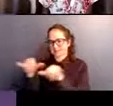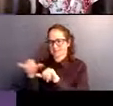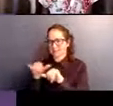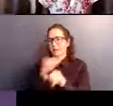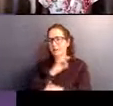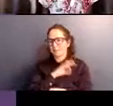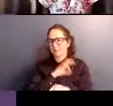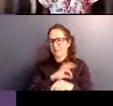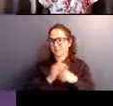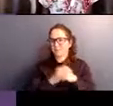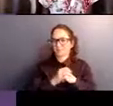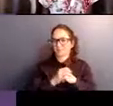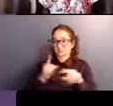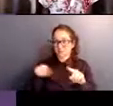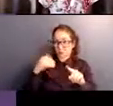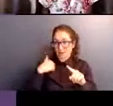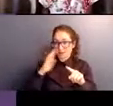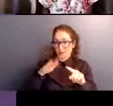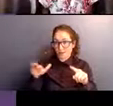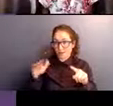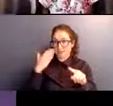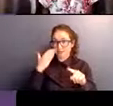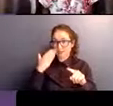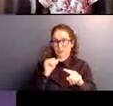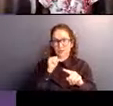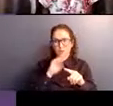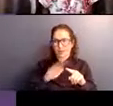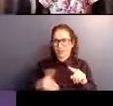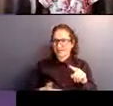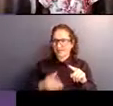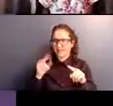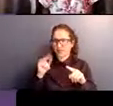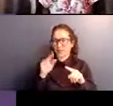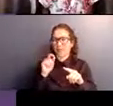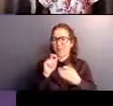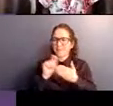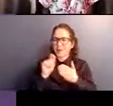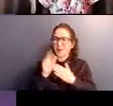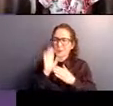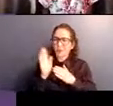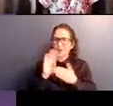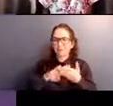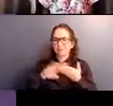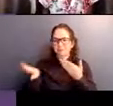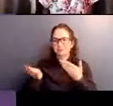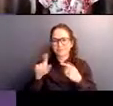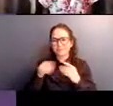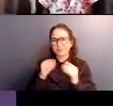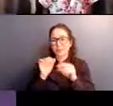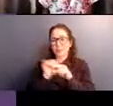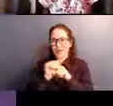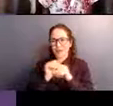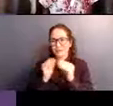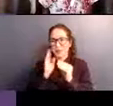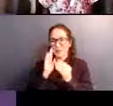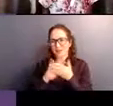Now, for those of you who have children and you're renting instruments, don't get upset that the permanent marker does come off. The more they practice, the more it rubs